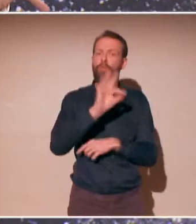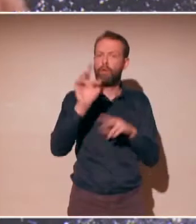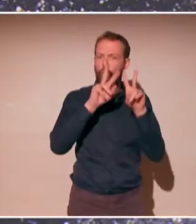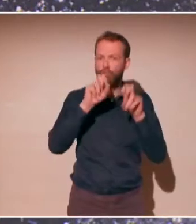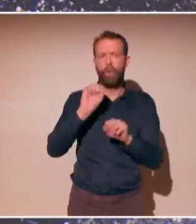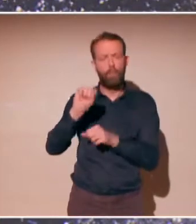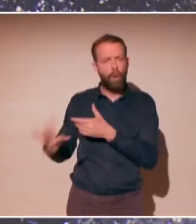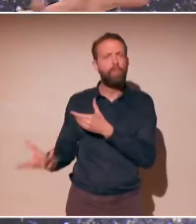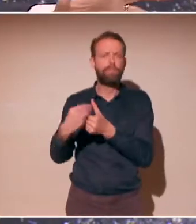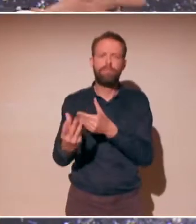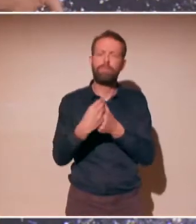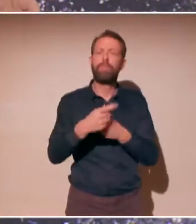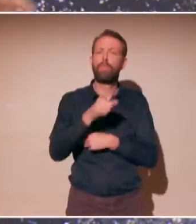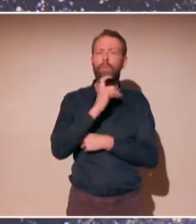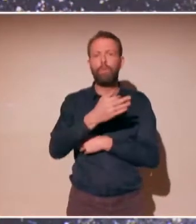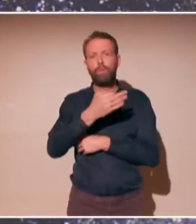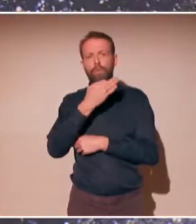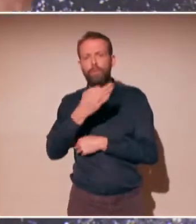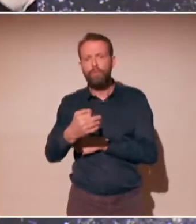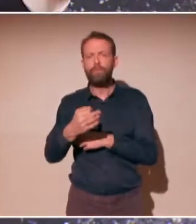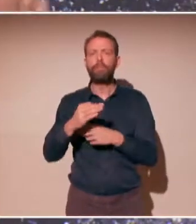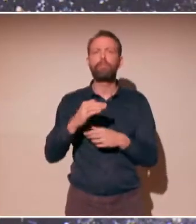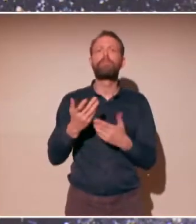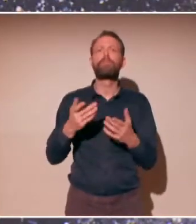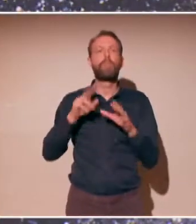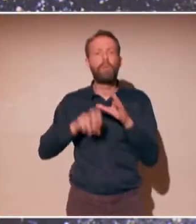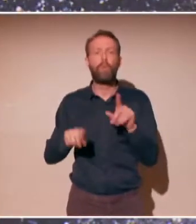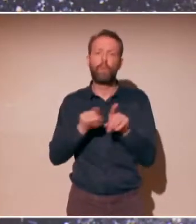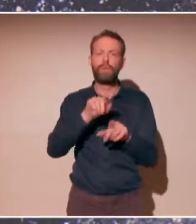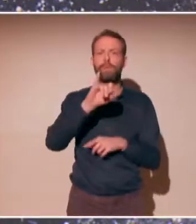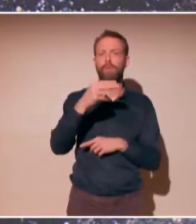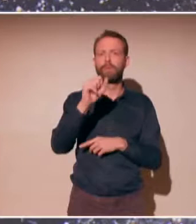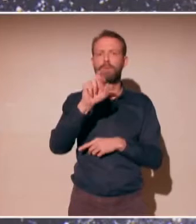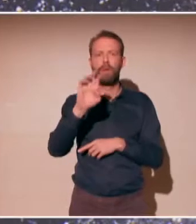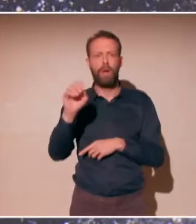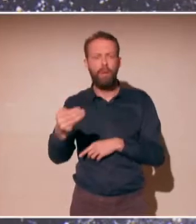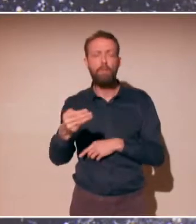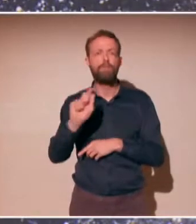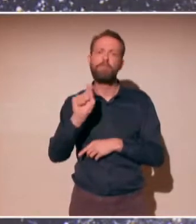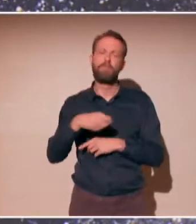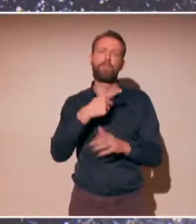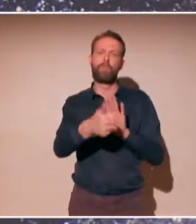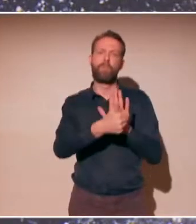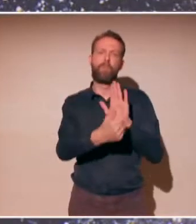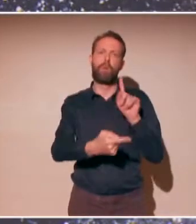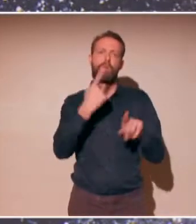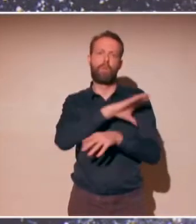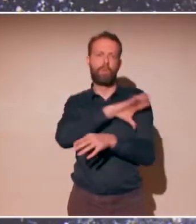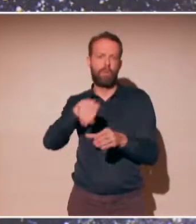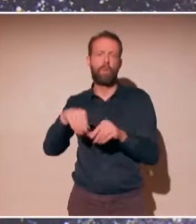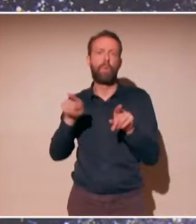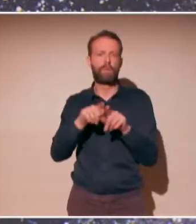the French research centers would also be able to work with this, in RIA,